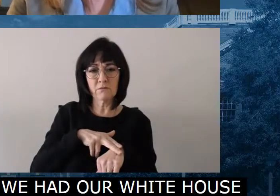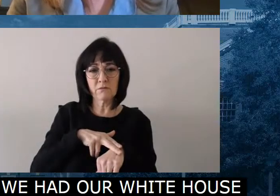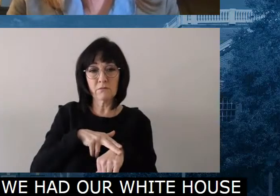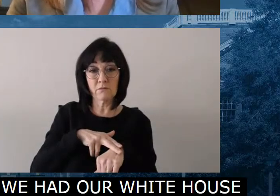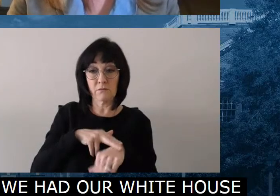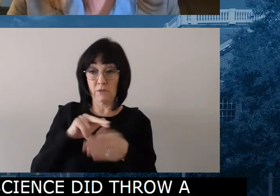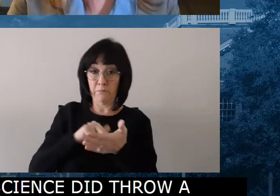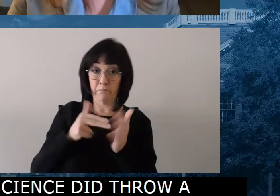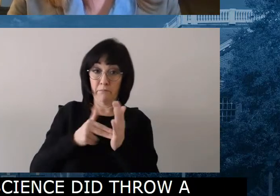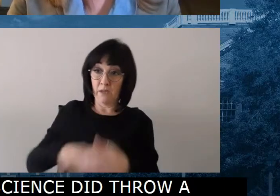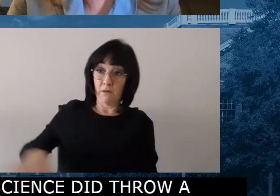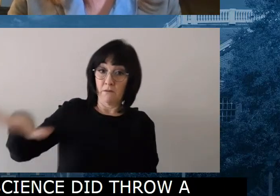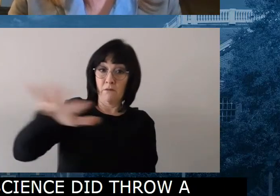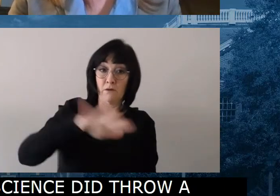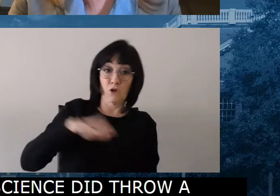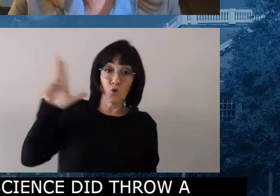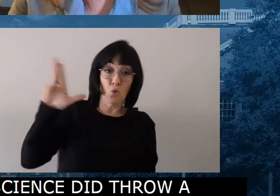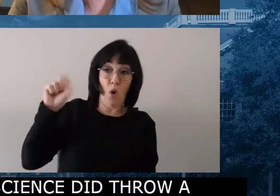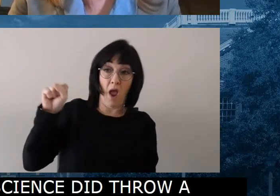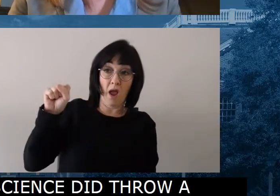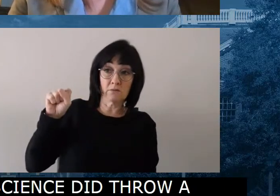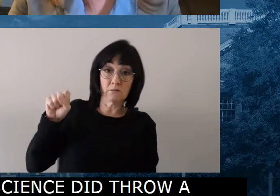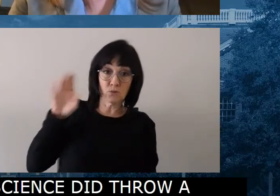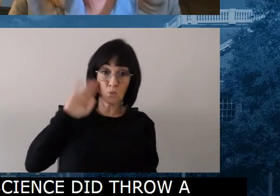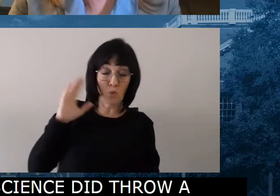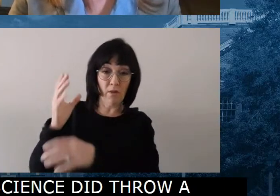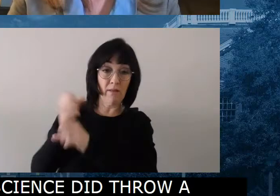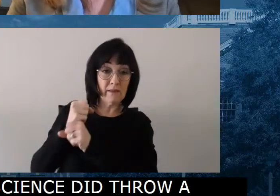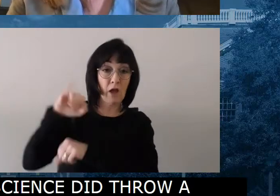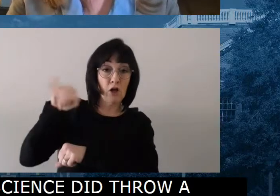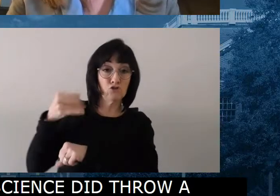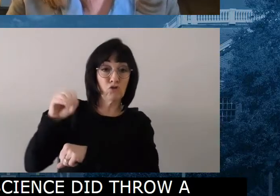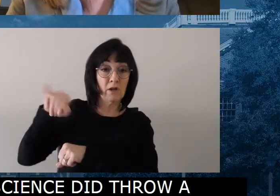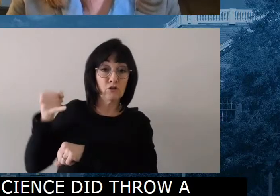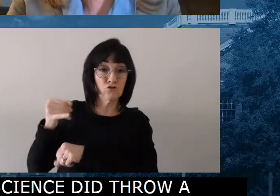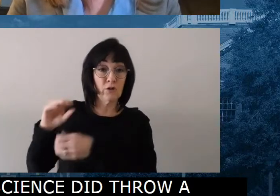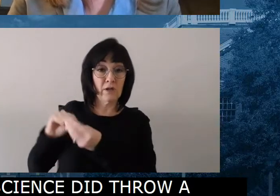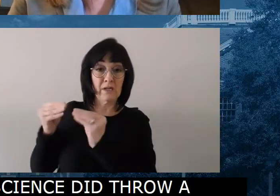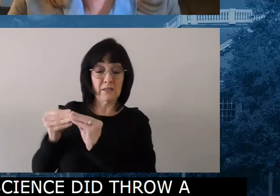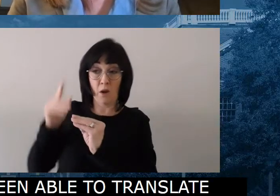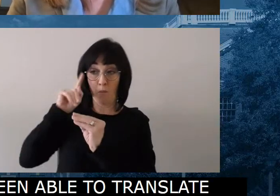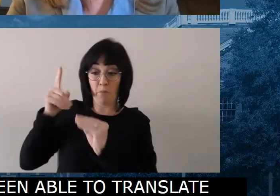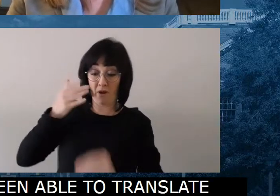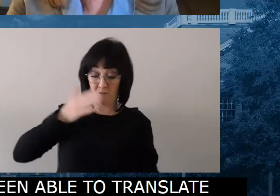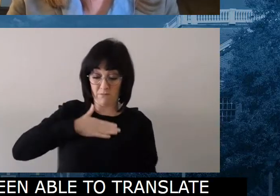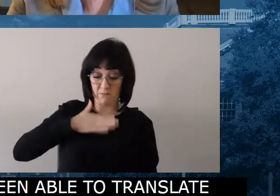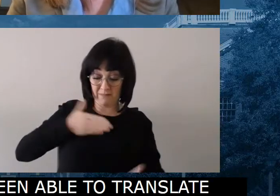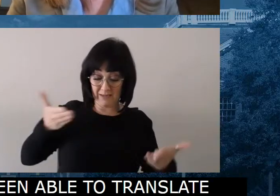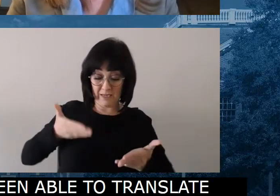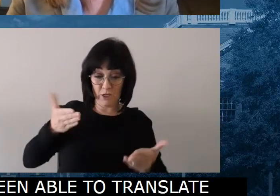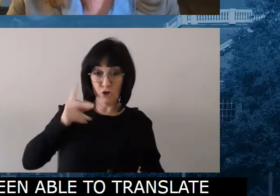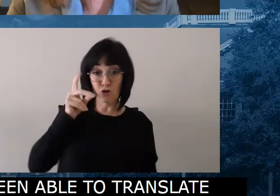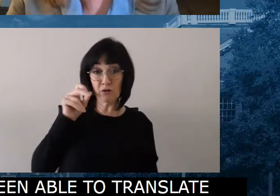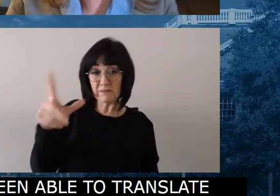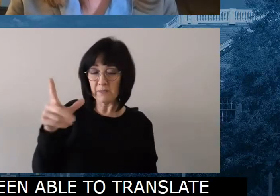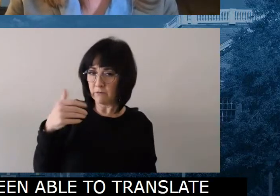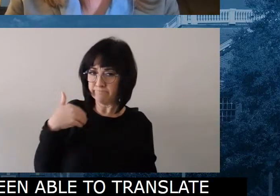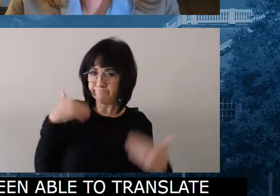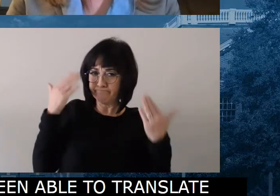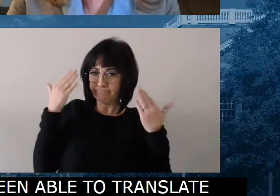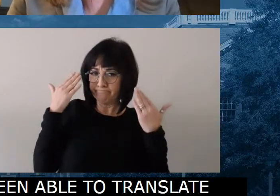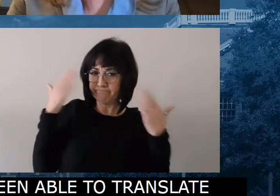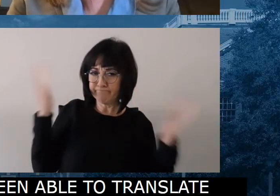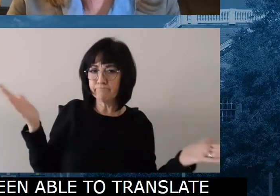get locally. My sense was that it was a fourfold increase on what they had done